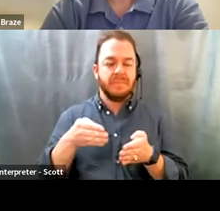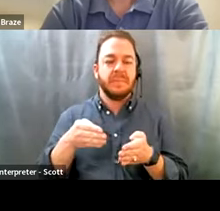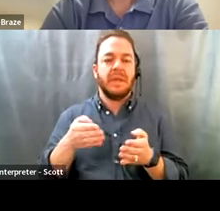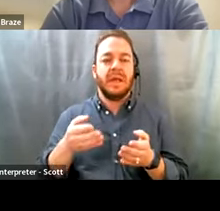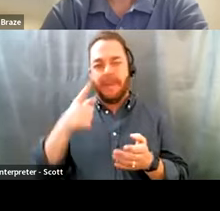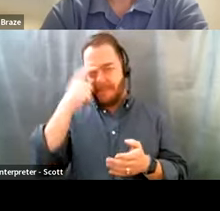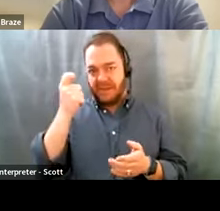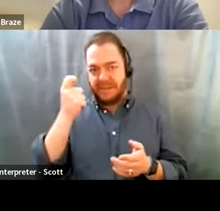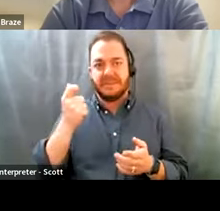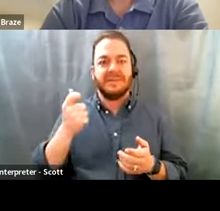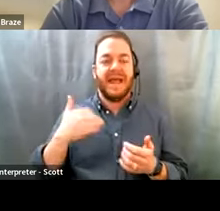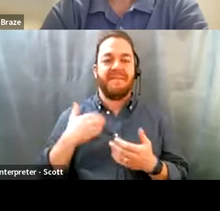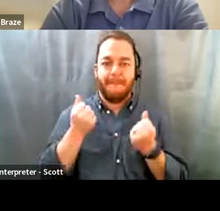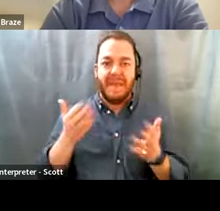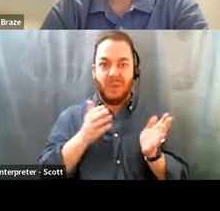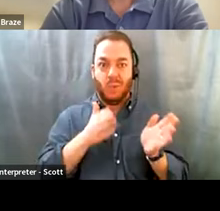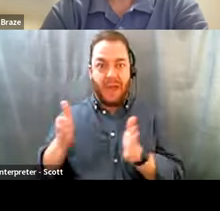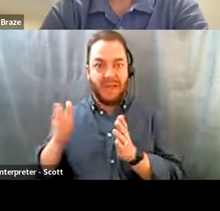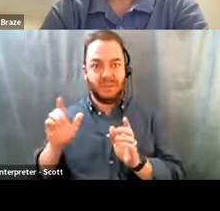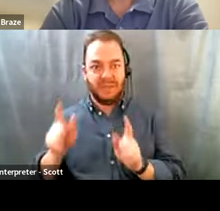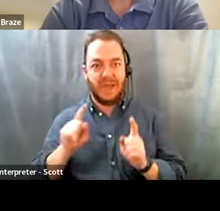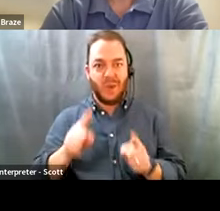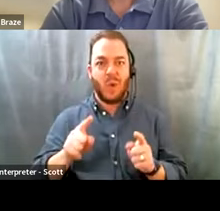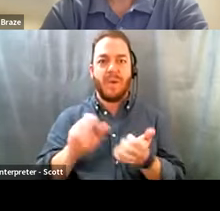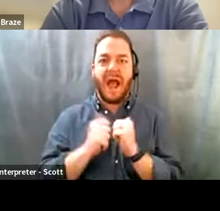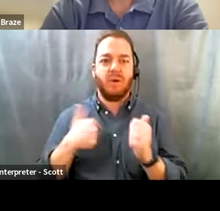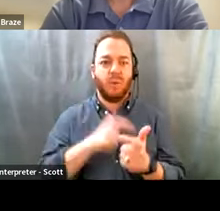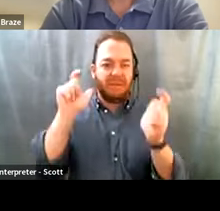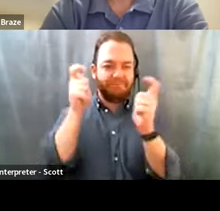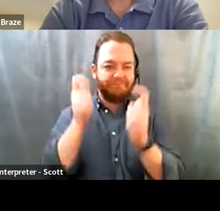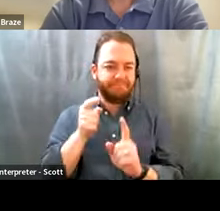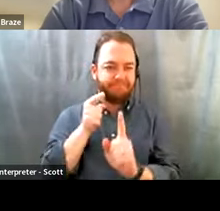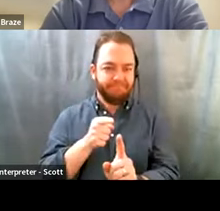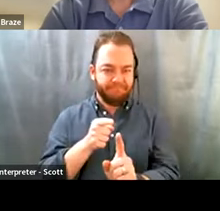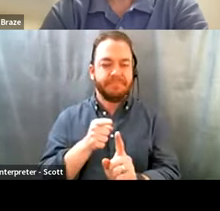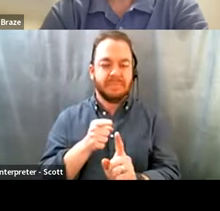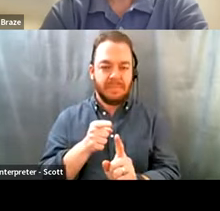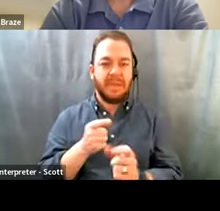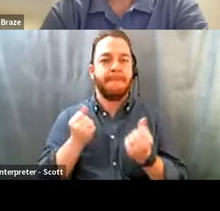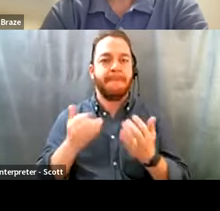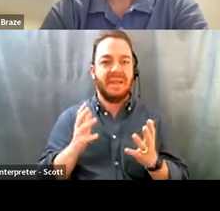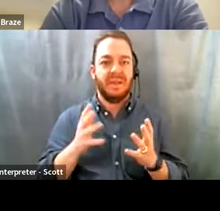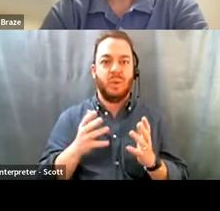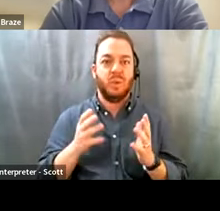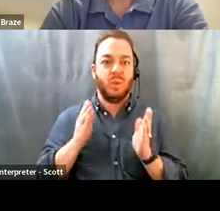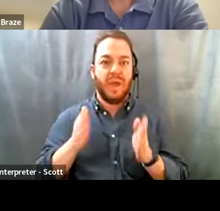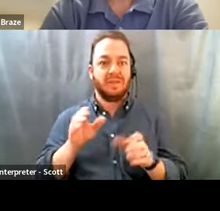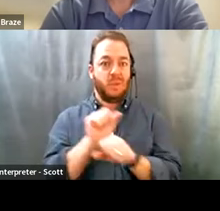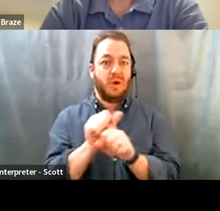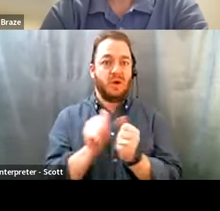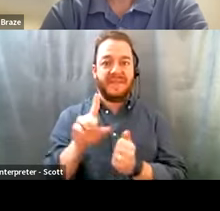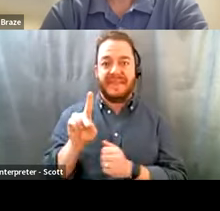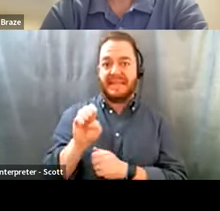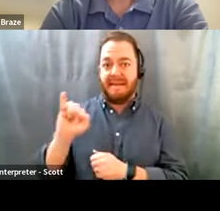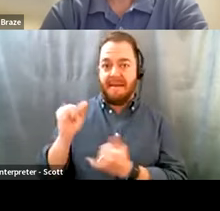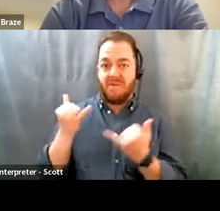many ways that you could go into this, right? Yes. There's so many ways to lean into DEI these days, right? And then